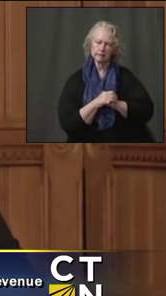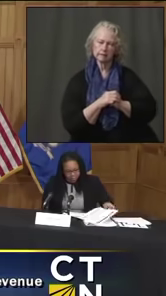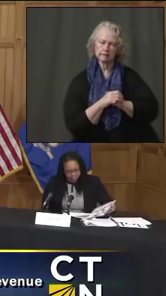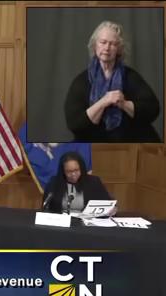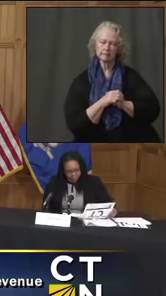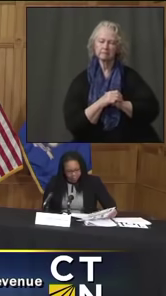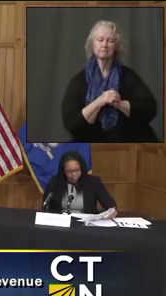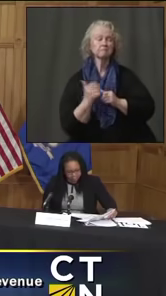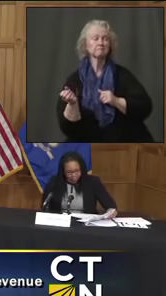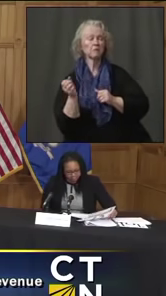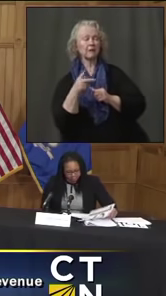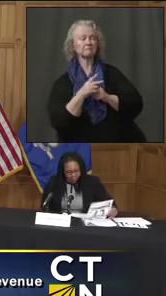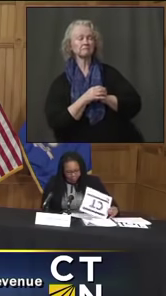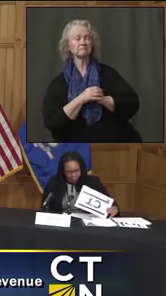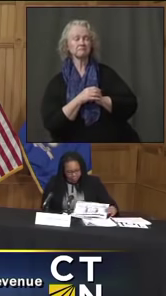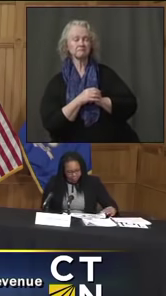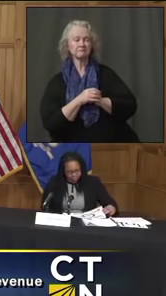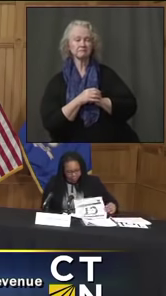Okay.